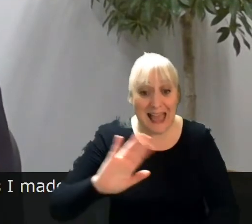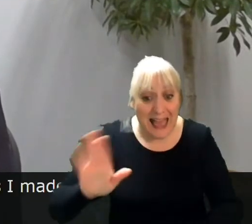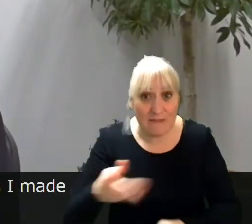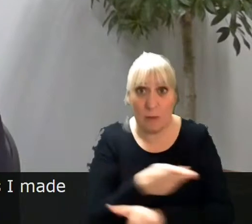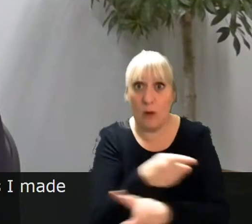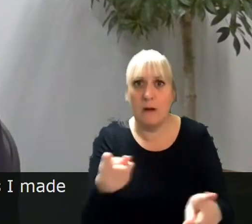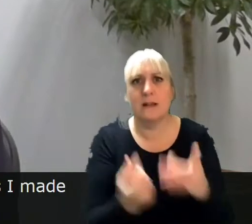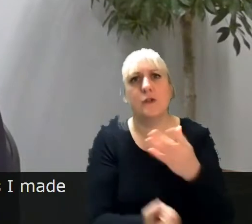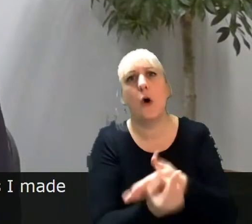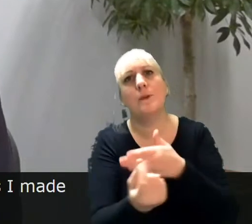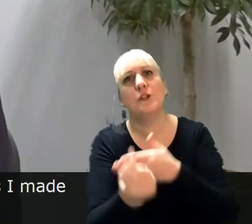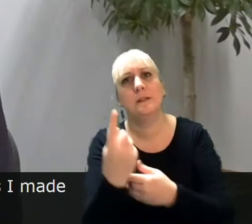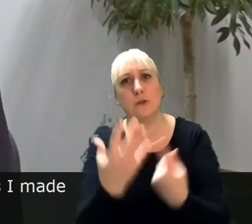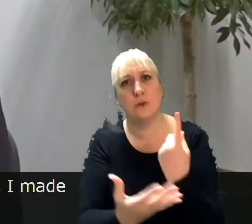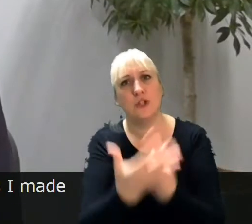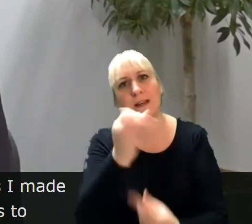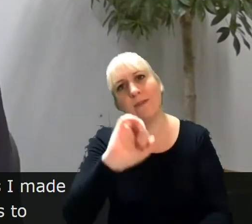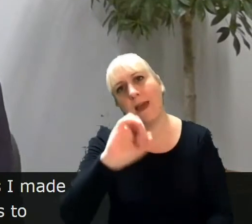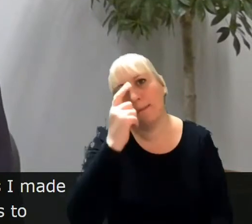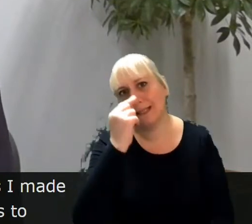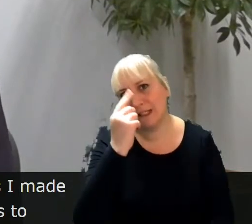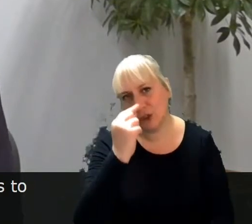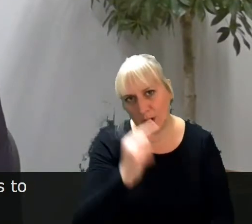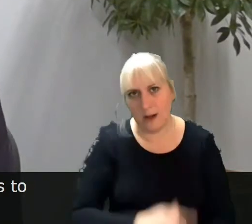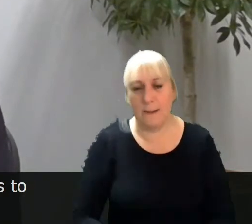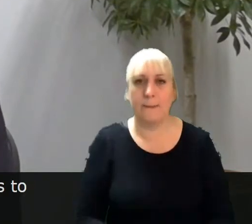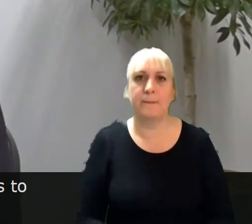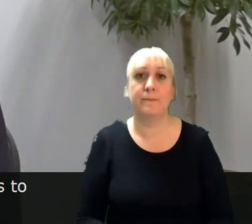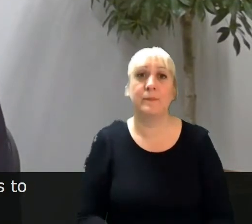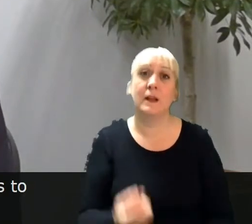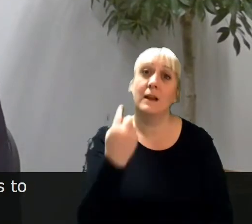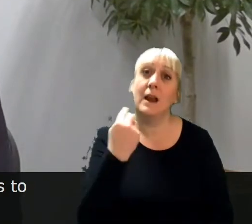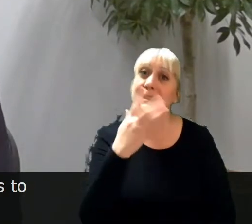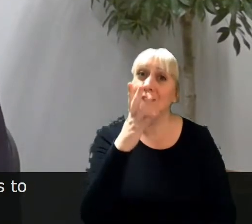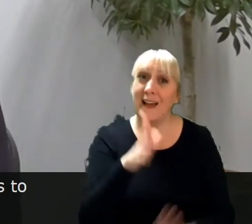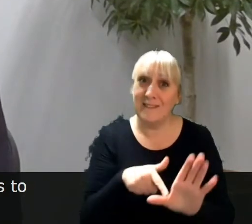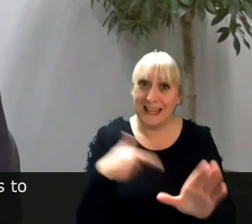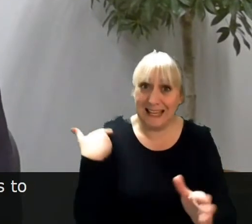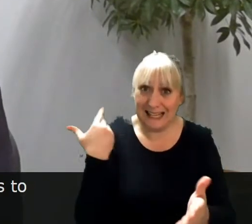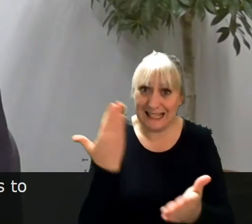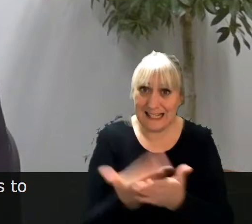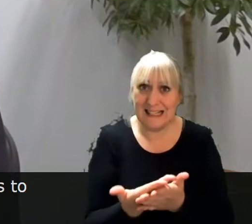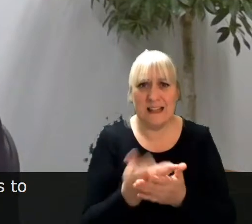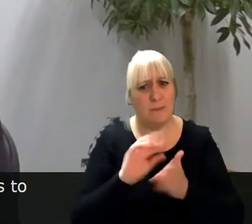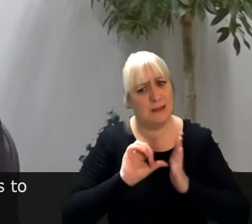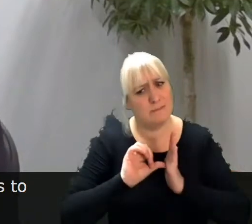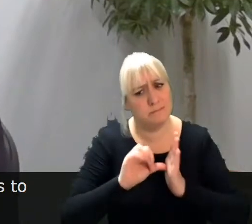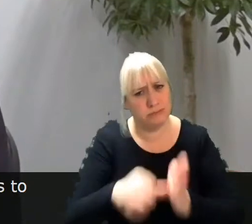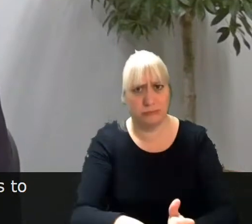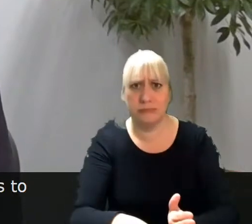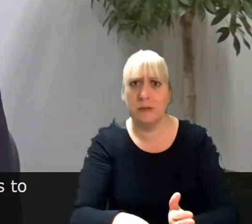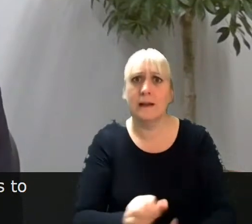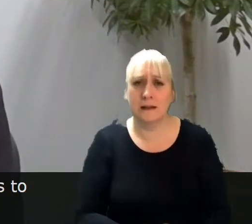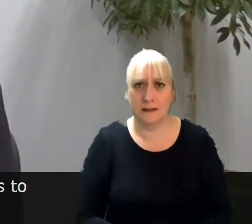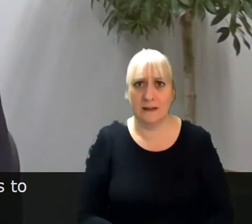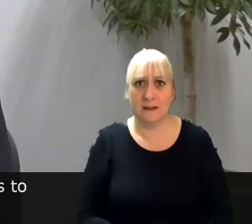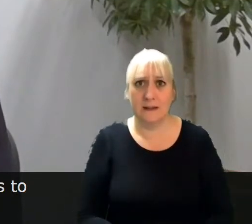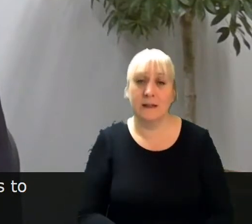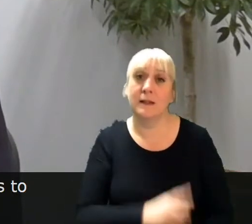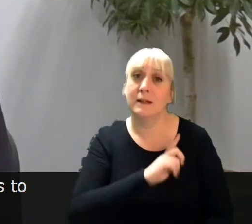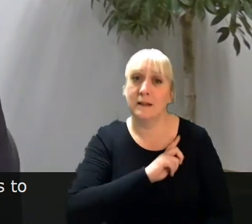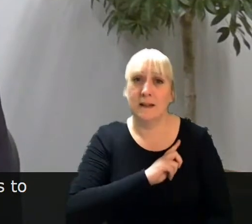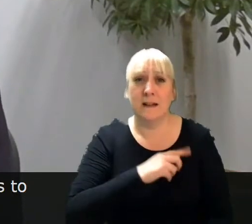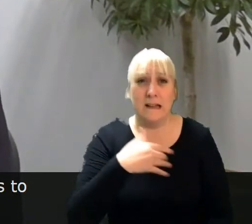potential. These last 5 years have been incredibly tough. We've had the